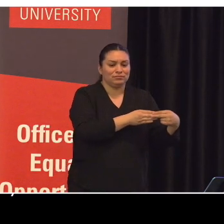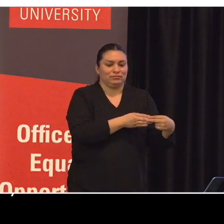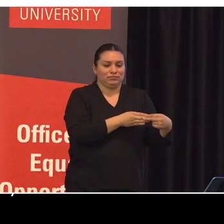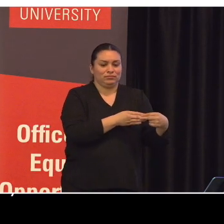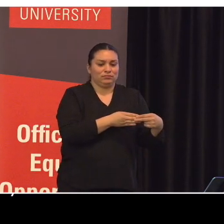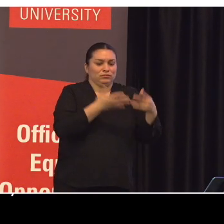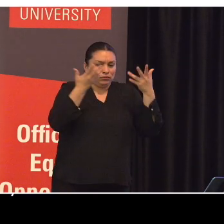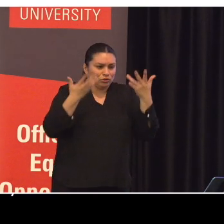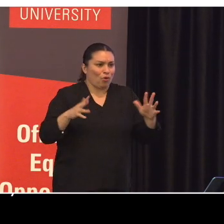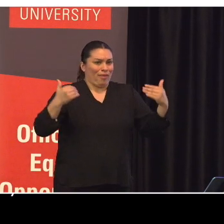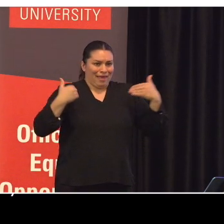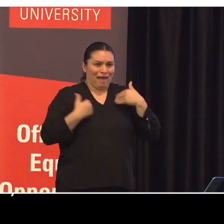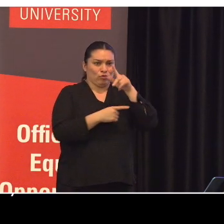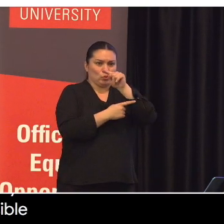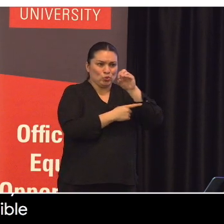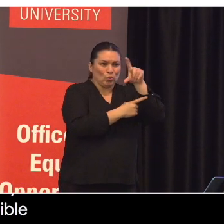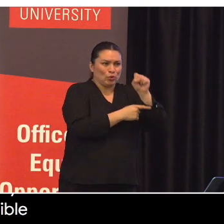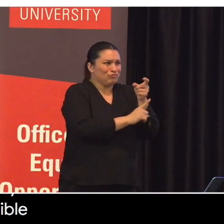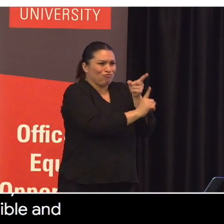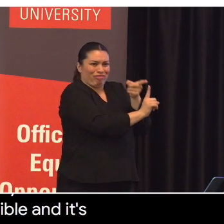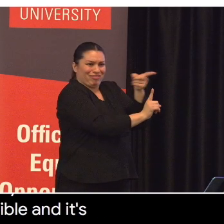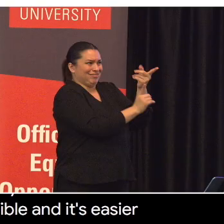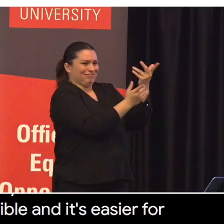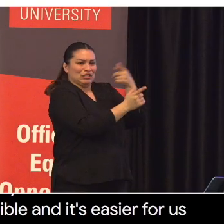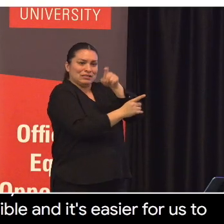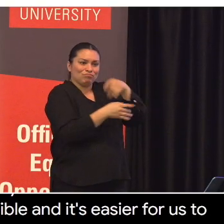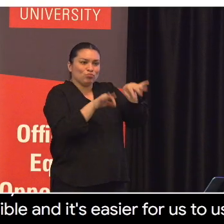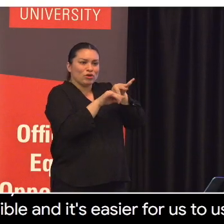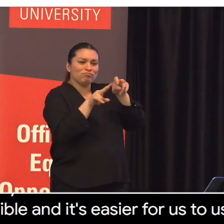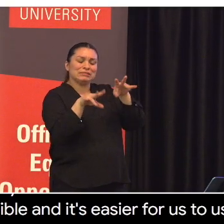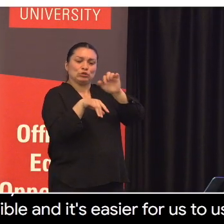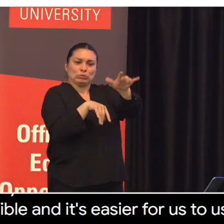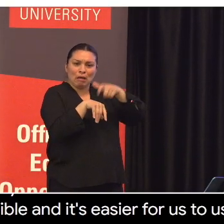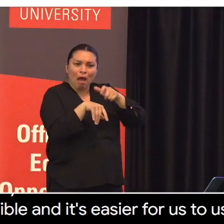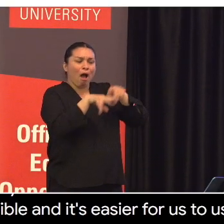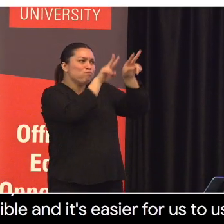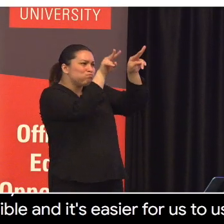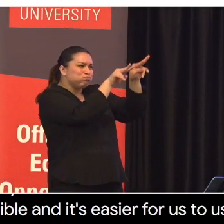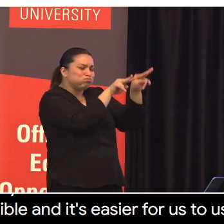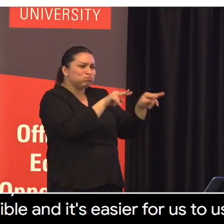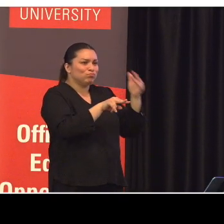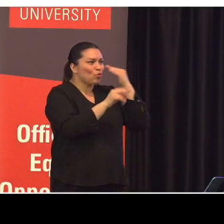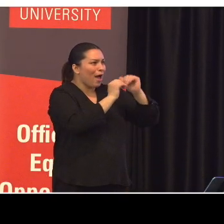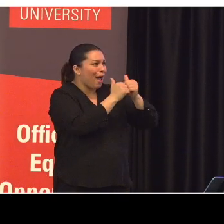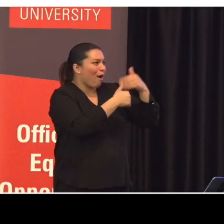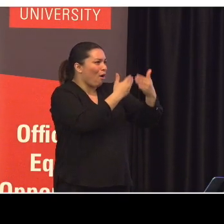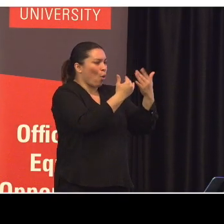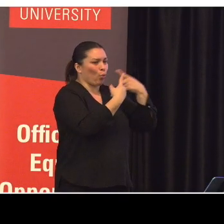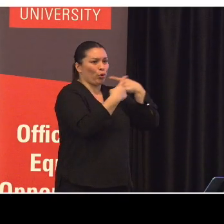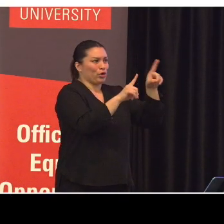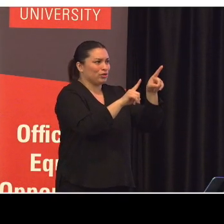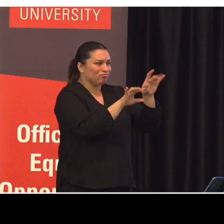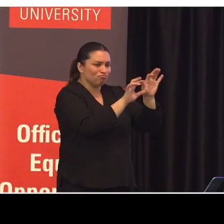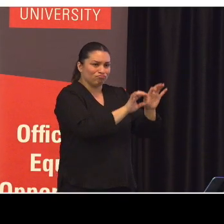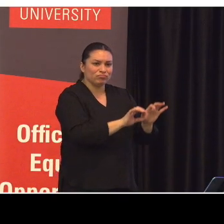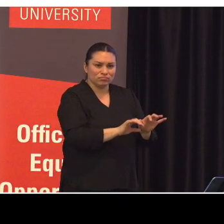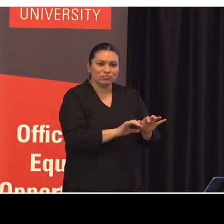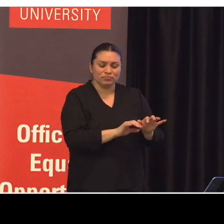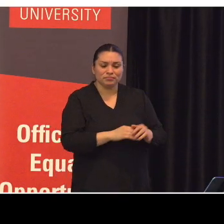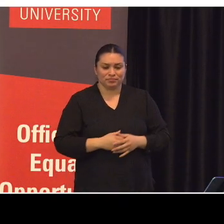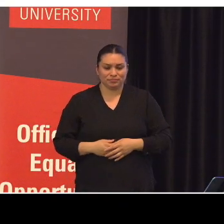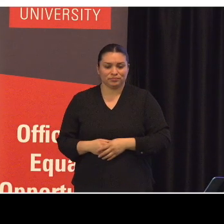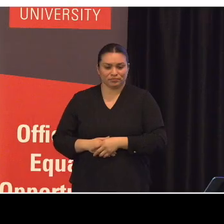They're there to help make it accessible, and it's easier for us to use. Use proper numbered and bulleted lists.